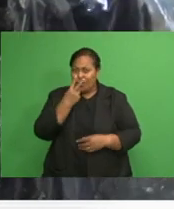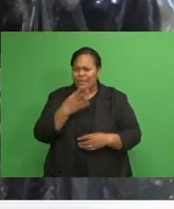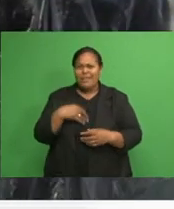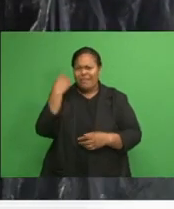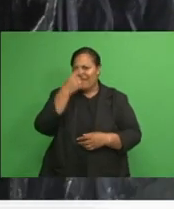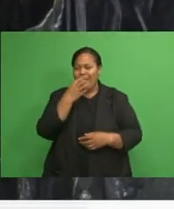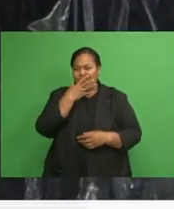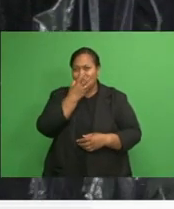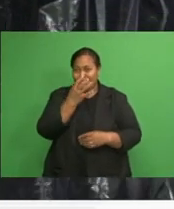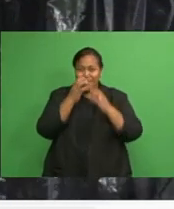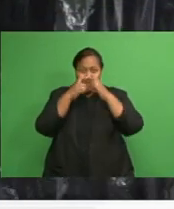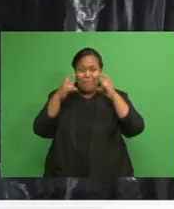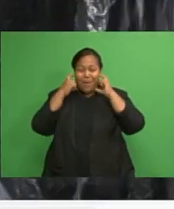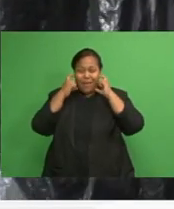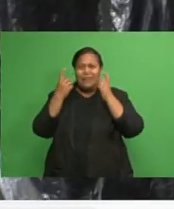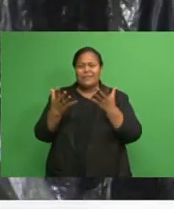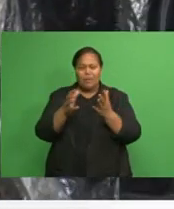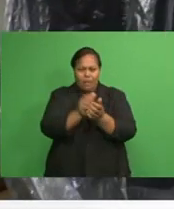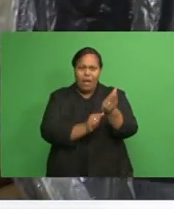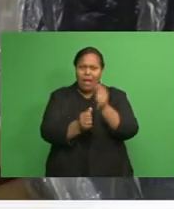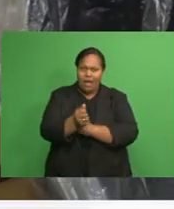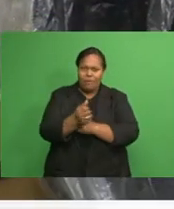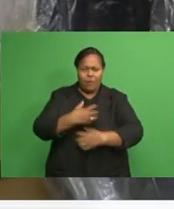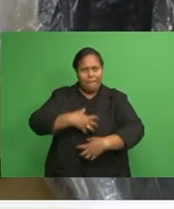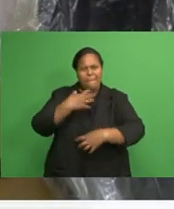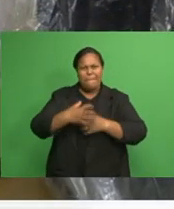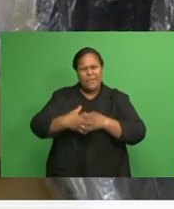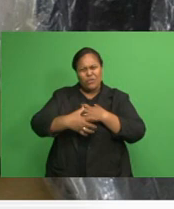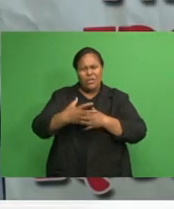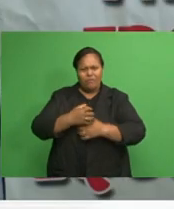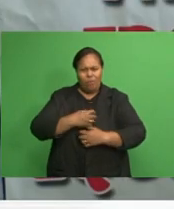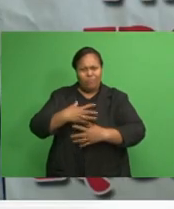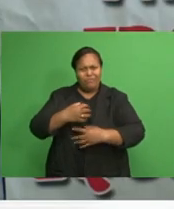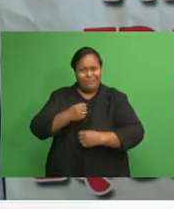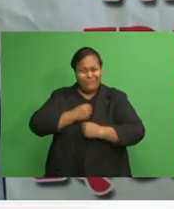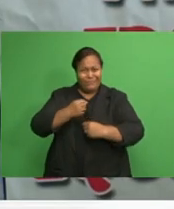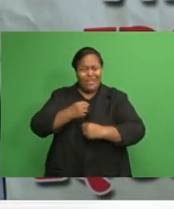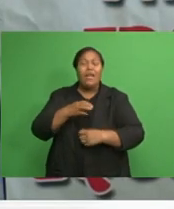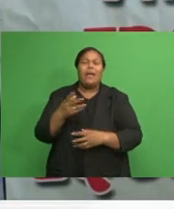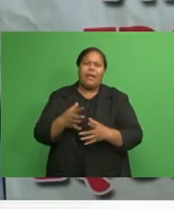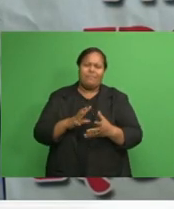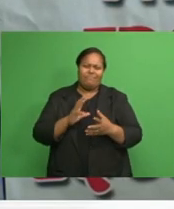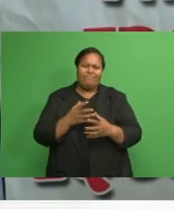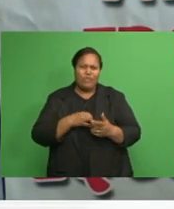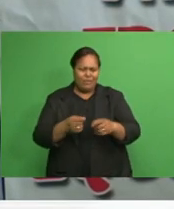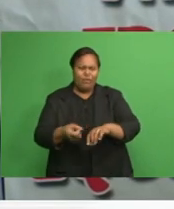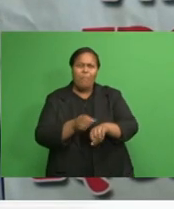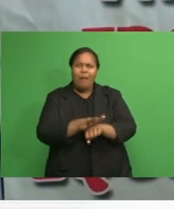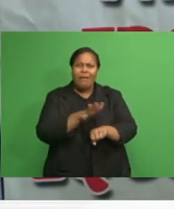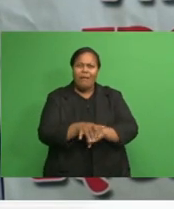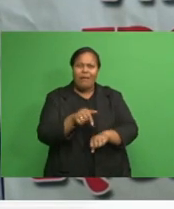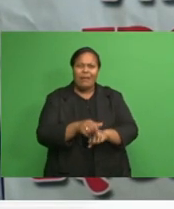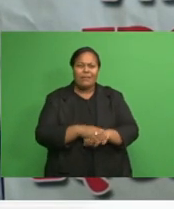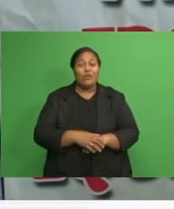N95, gloves, gowns, CPR emasculator and manual blood pressure machines. The acting medical superintendent for the Colonial War